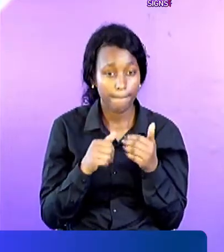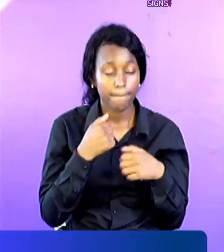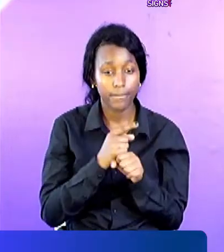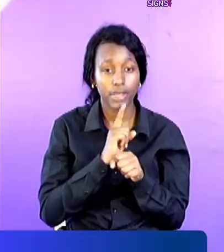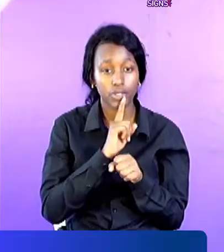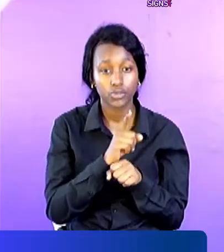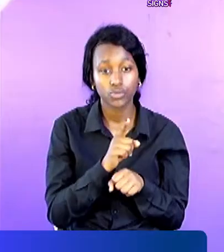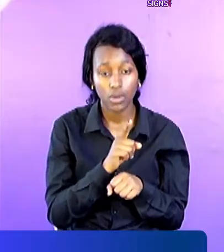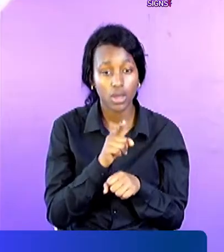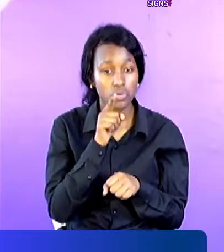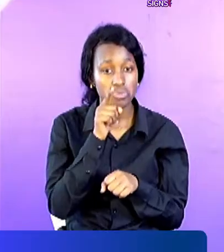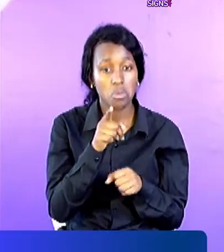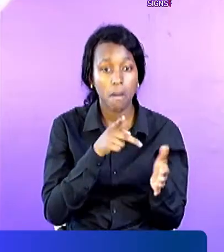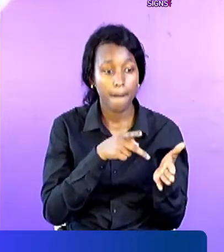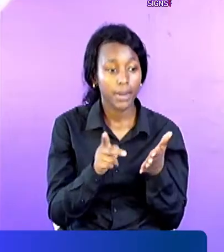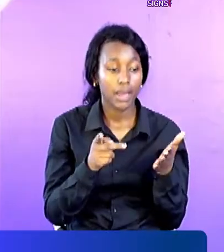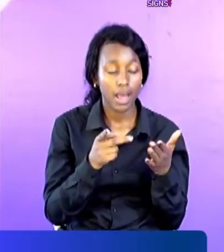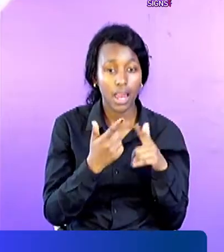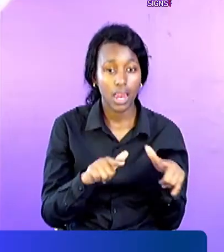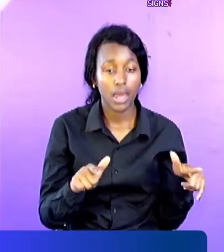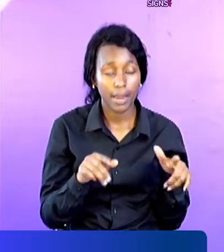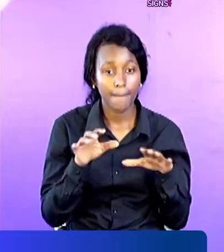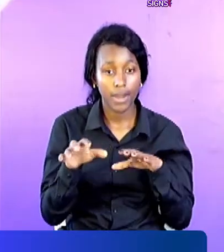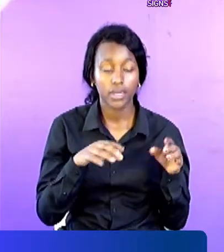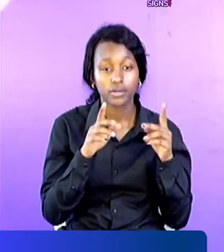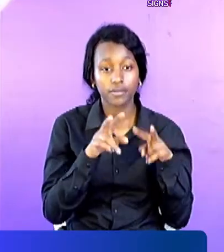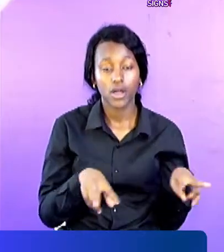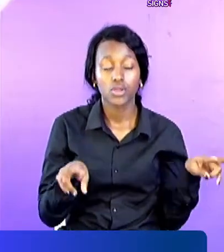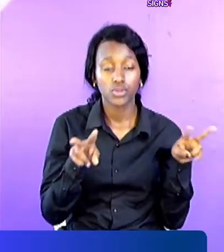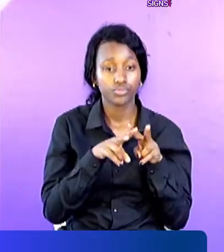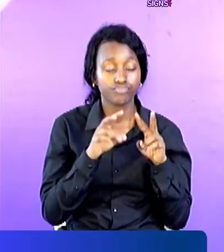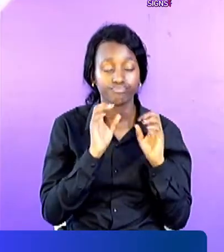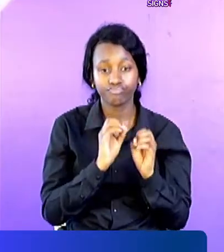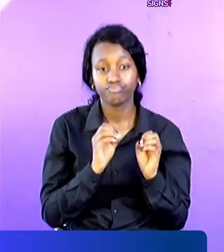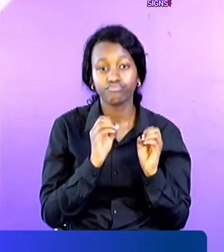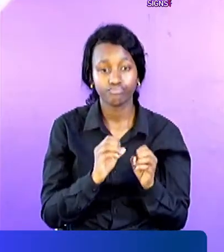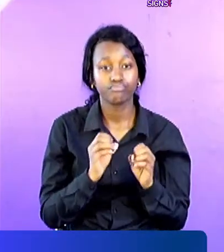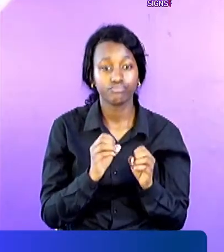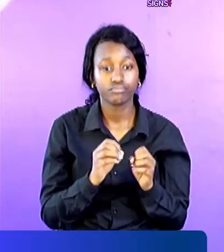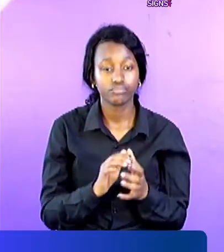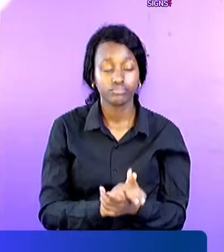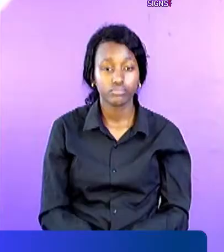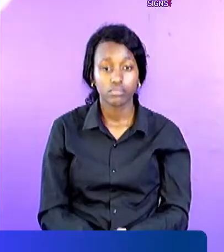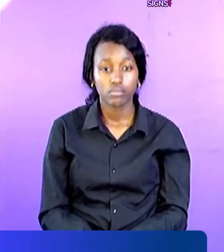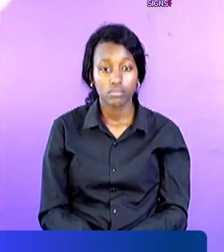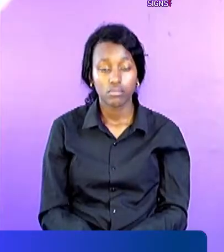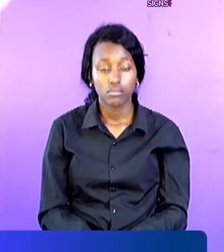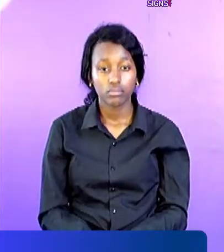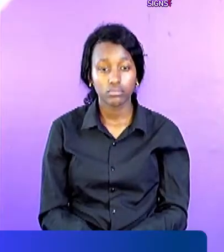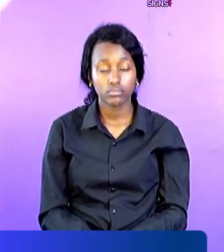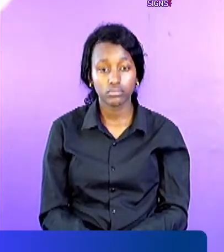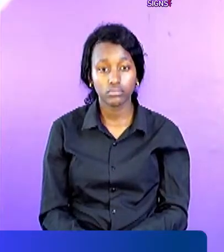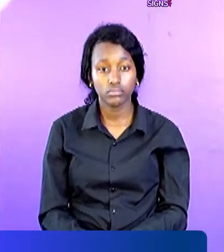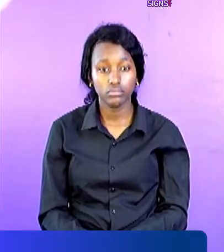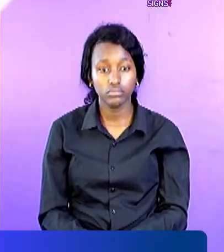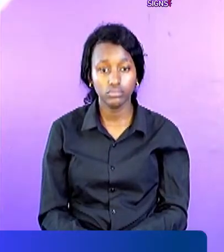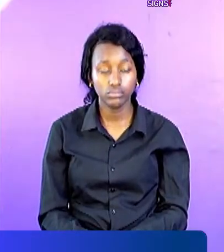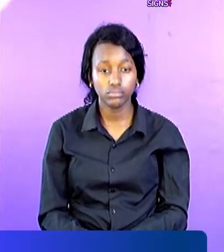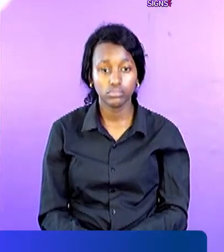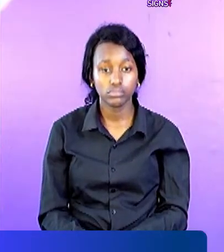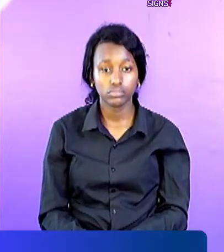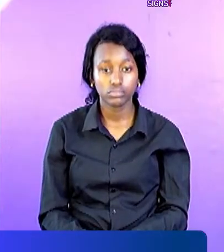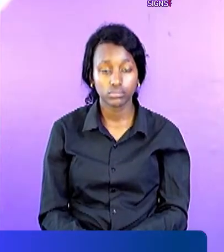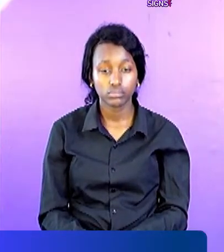land at market value. You're looking for a distressed property or a distressed seller so that you